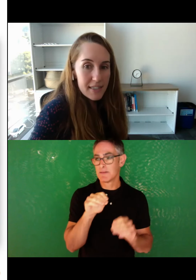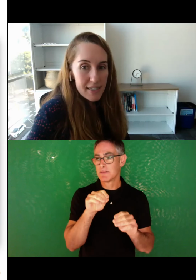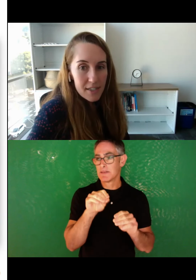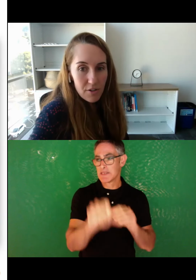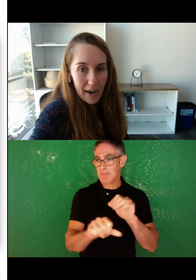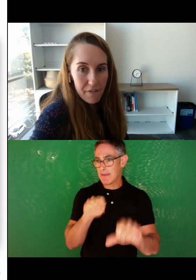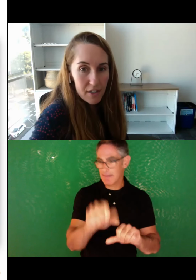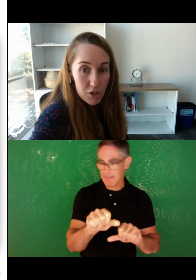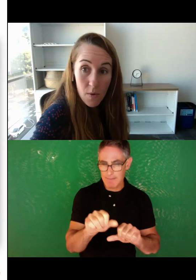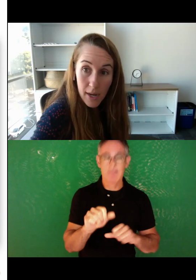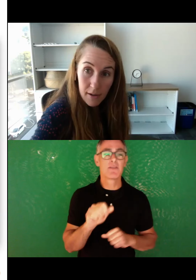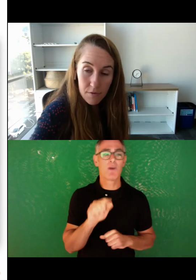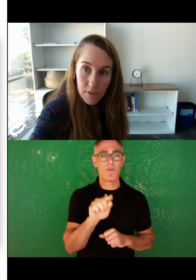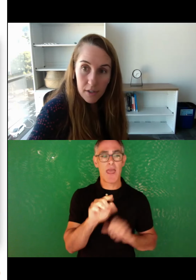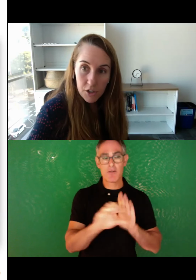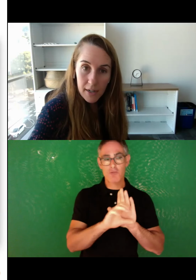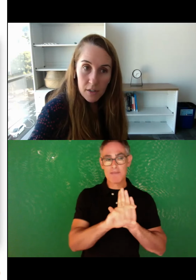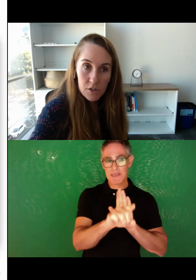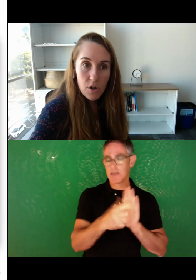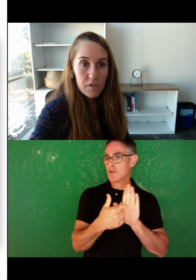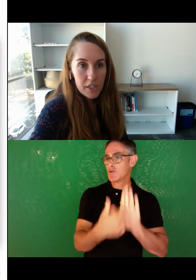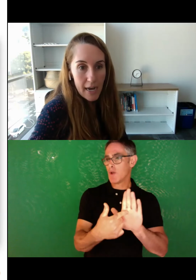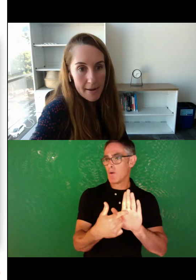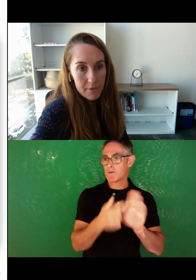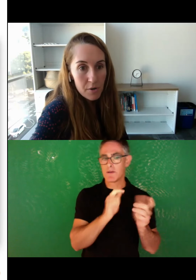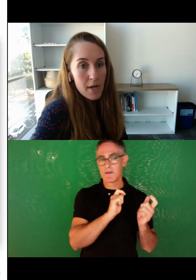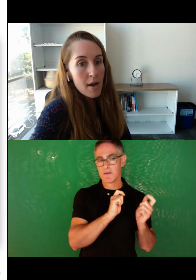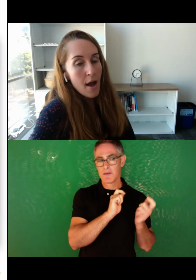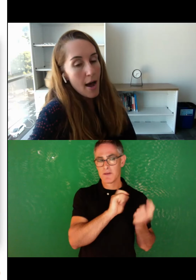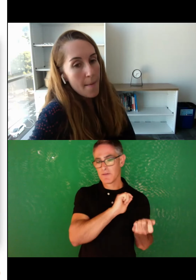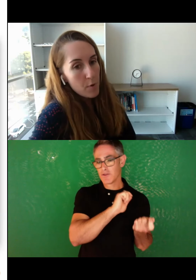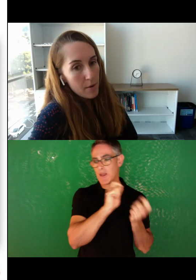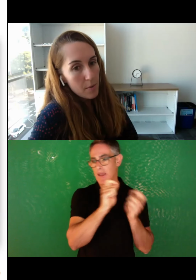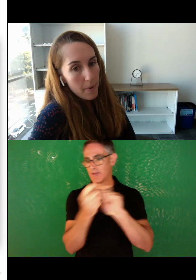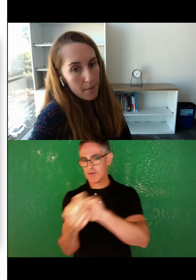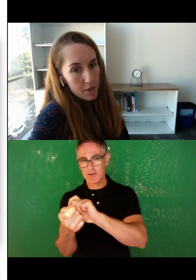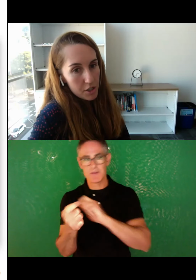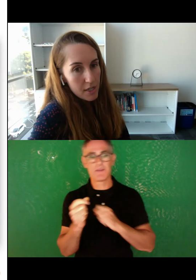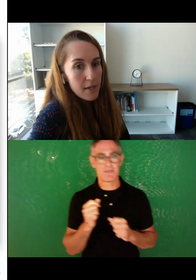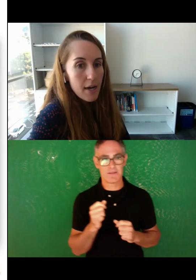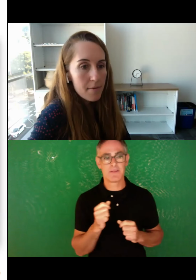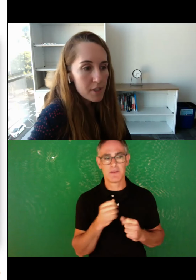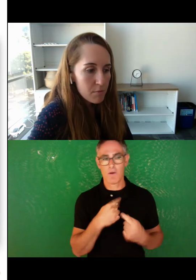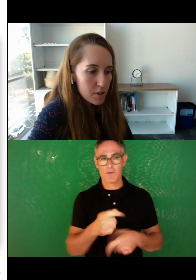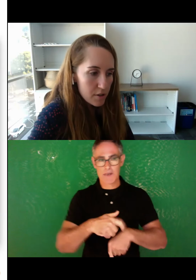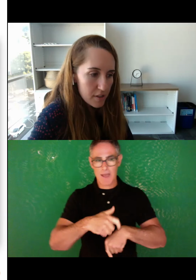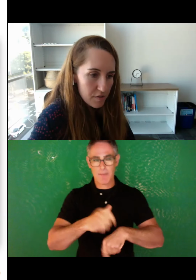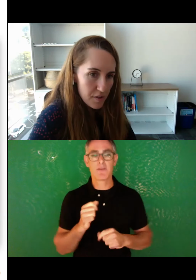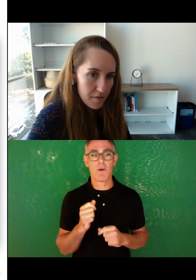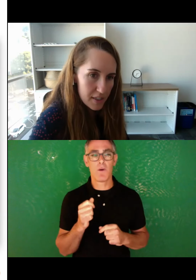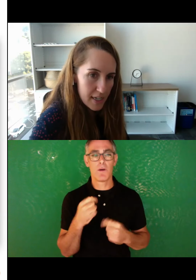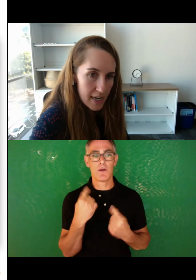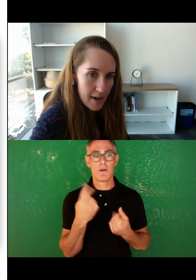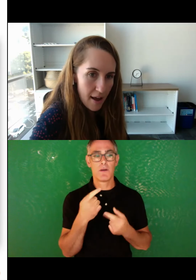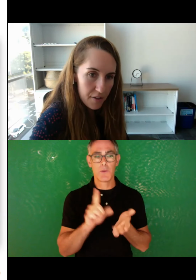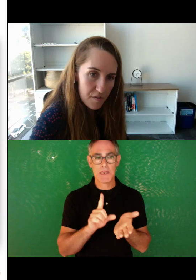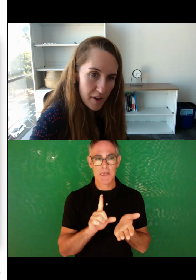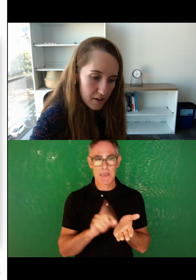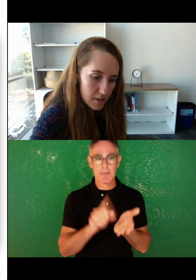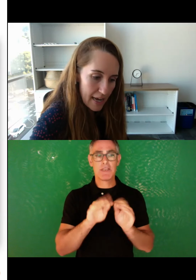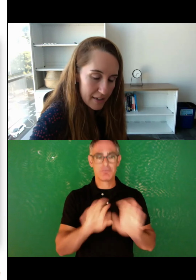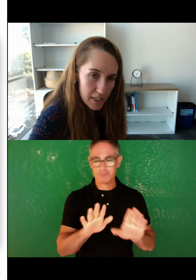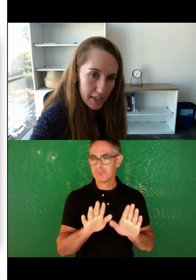And this is a graphic showing the change over time. So we published some results of this study in